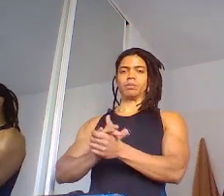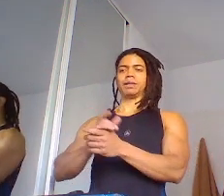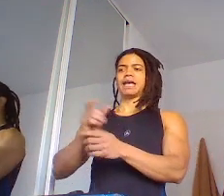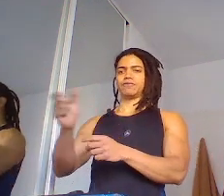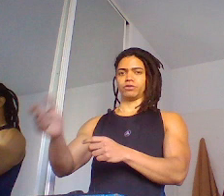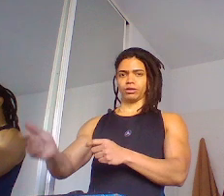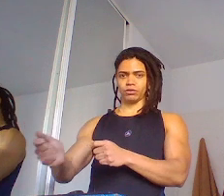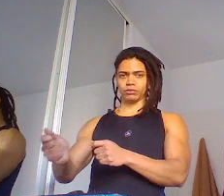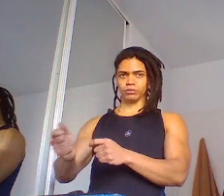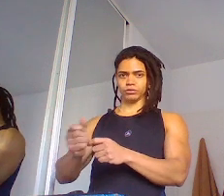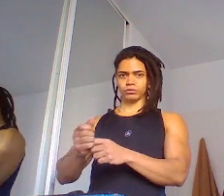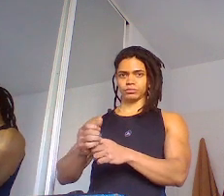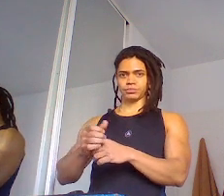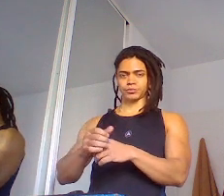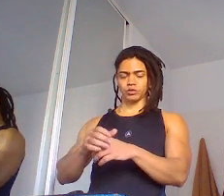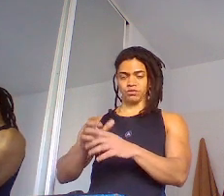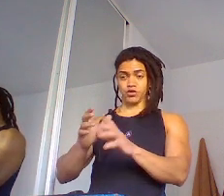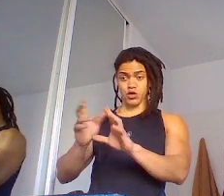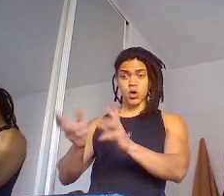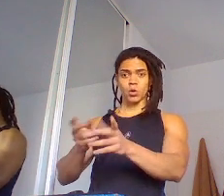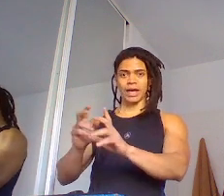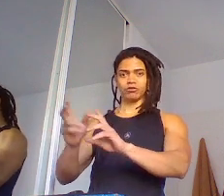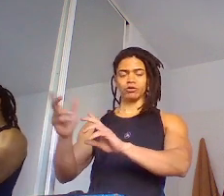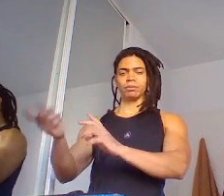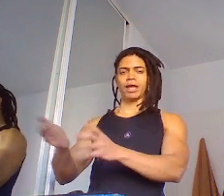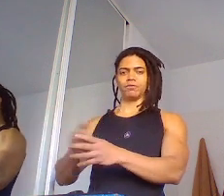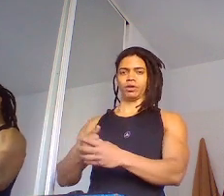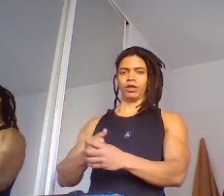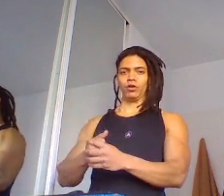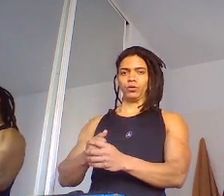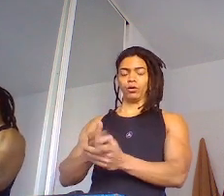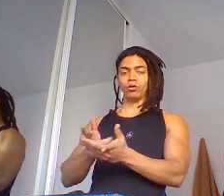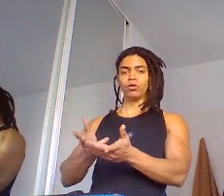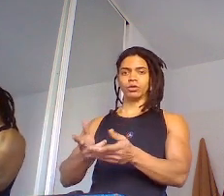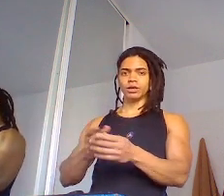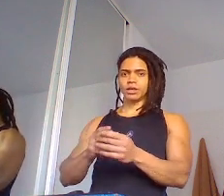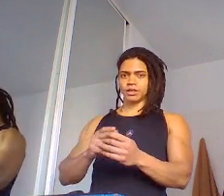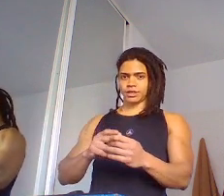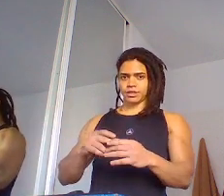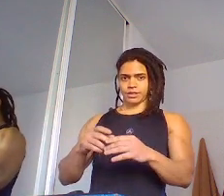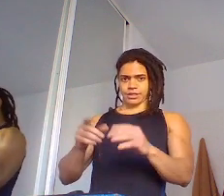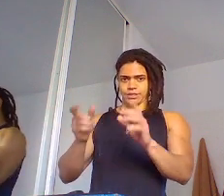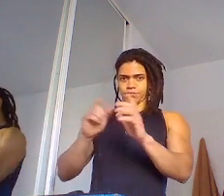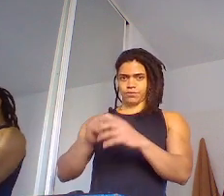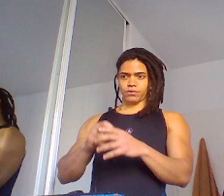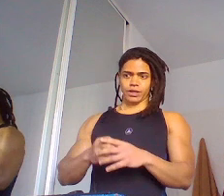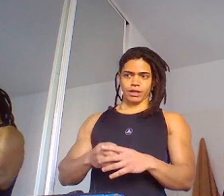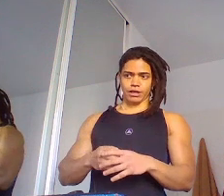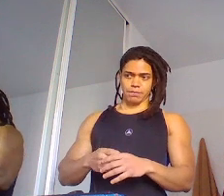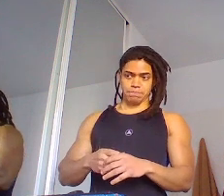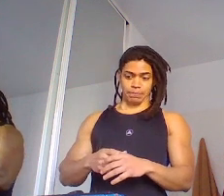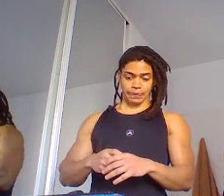how to apply for a loan, or if you know how to apply for a loan, or